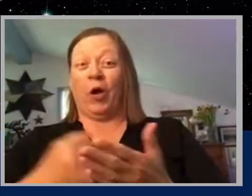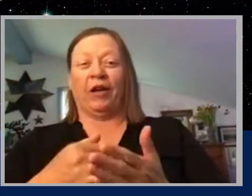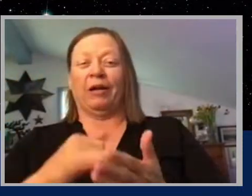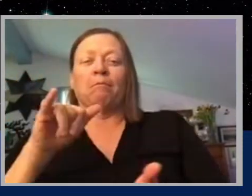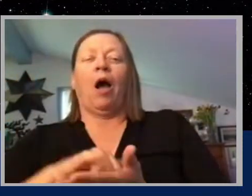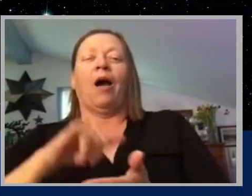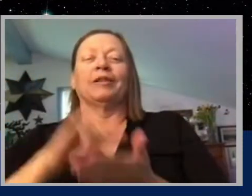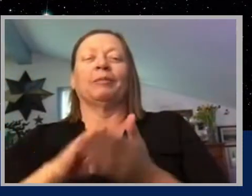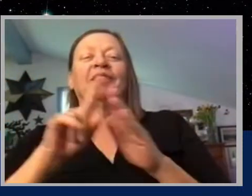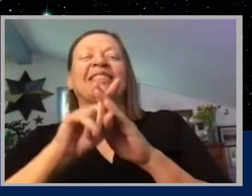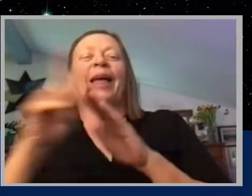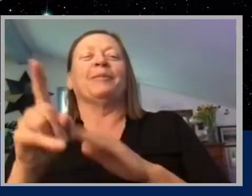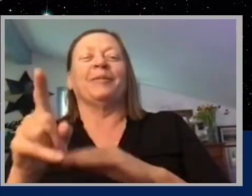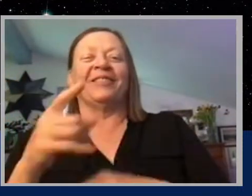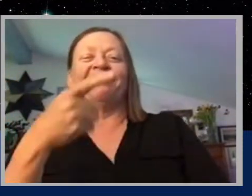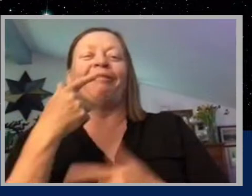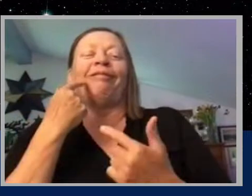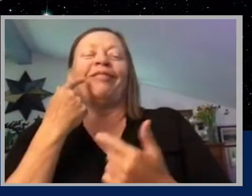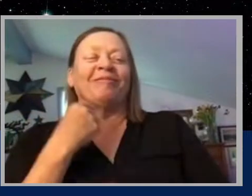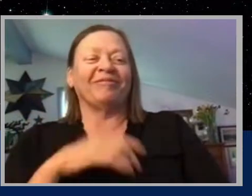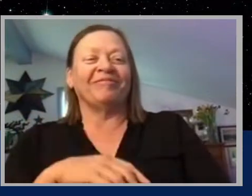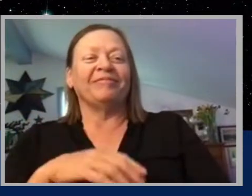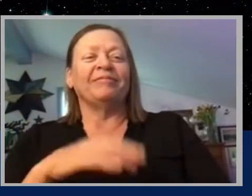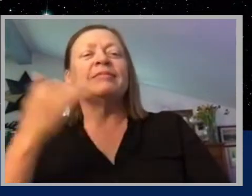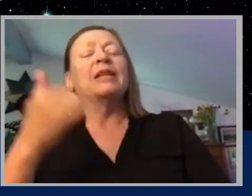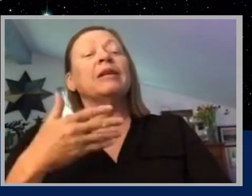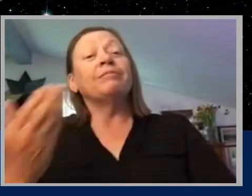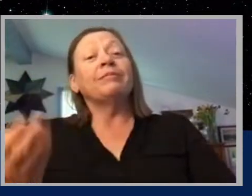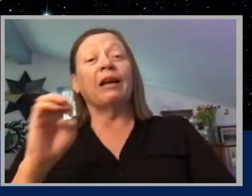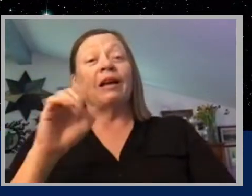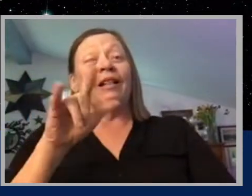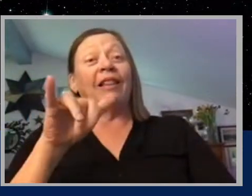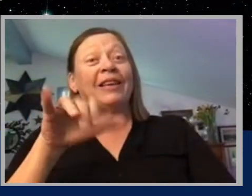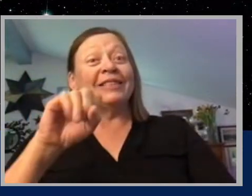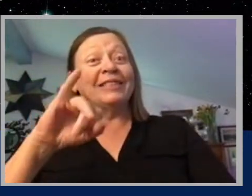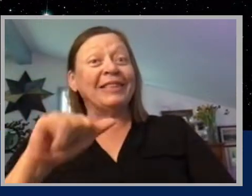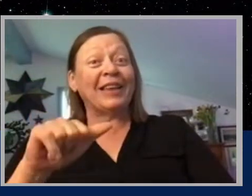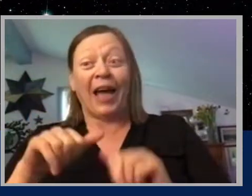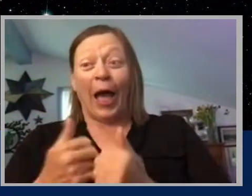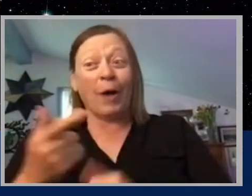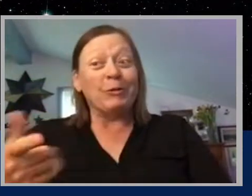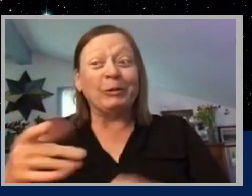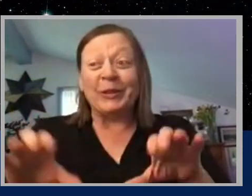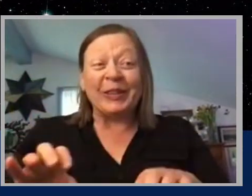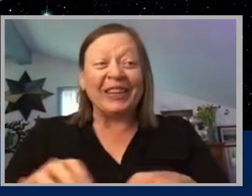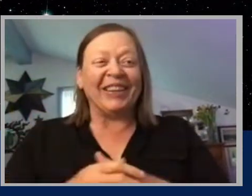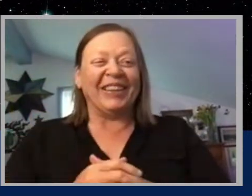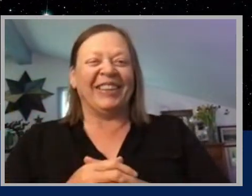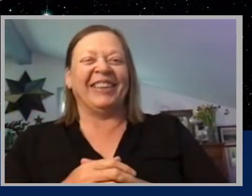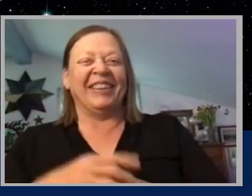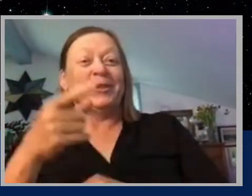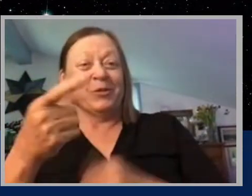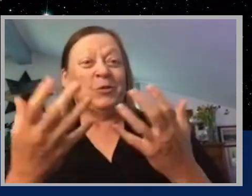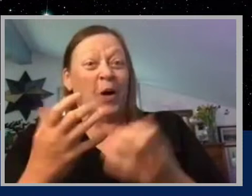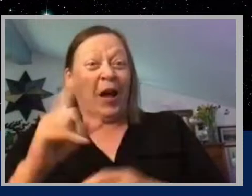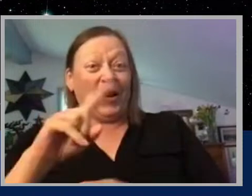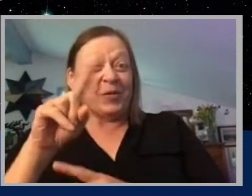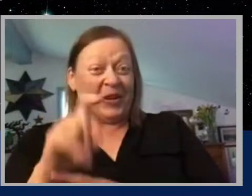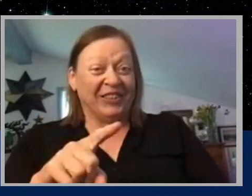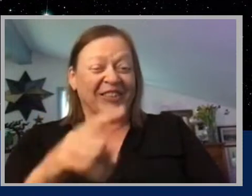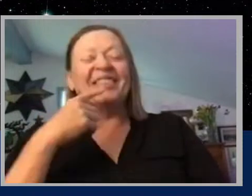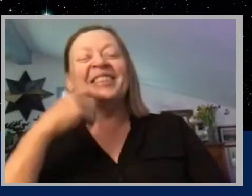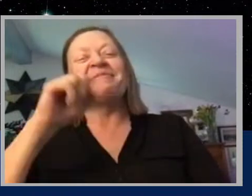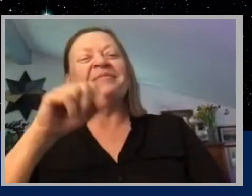Let's see here. Alicia, how you doing? I'm good. Are you looking for questions? I am. I'm looking for questions that are